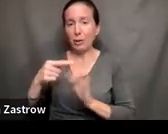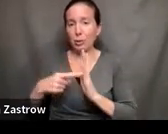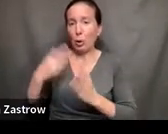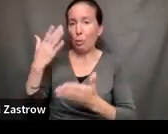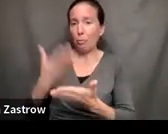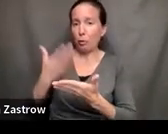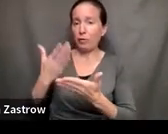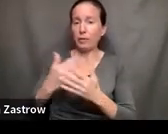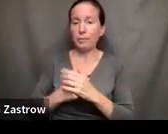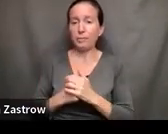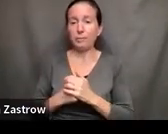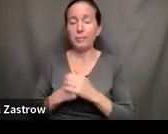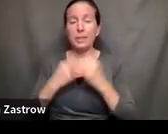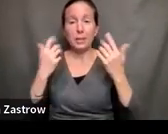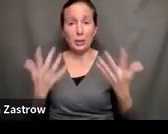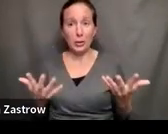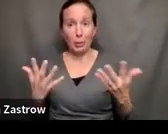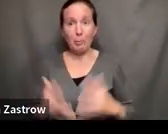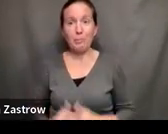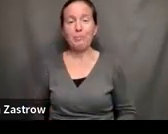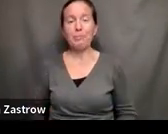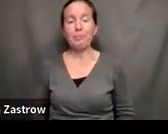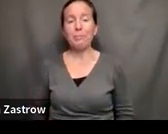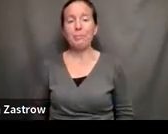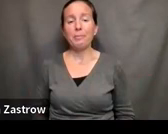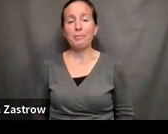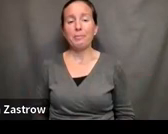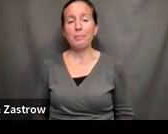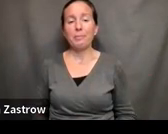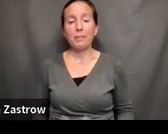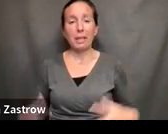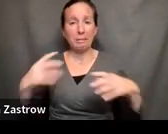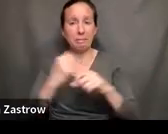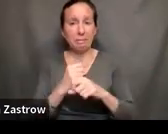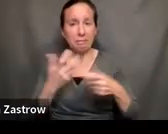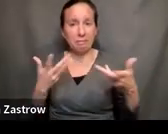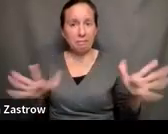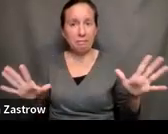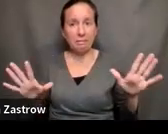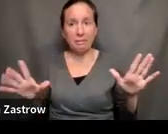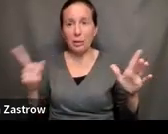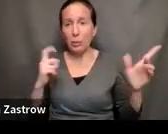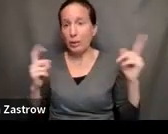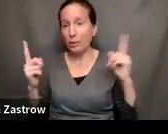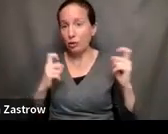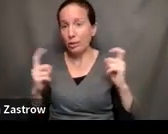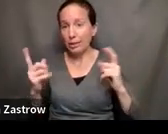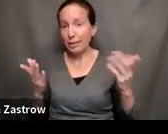So there we go. All I got. Any questions?